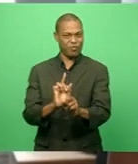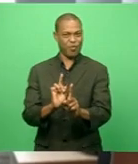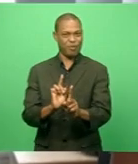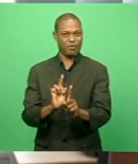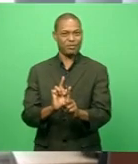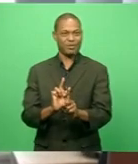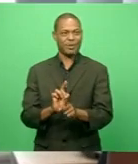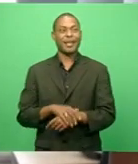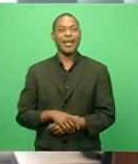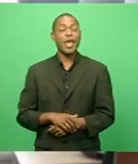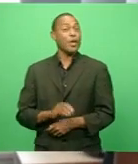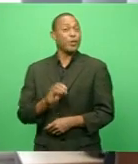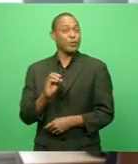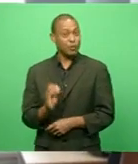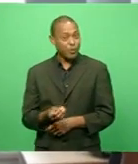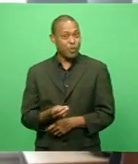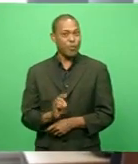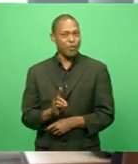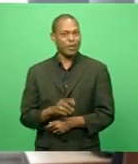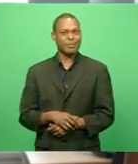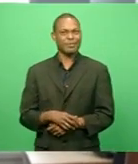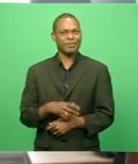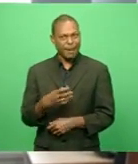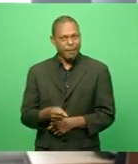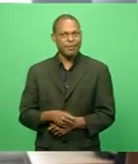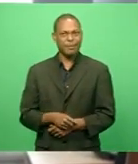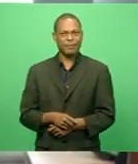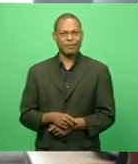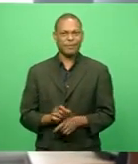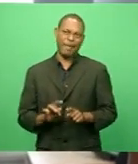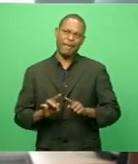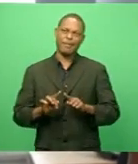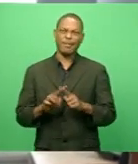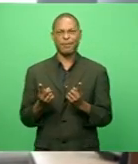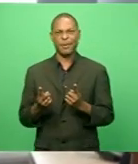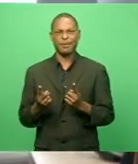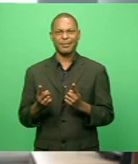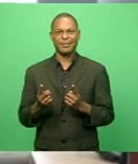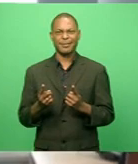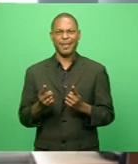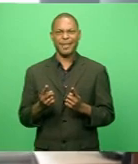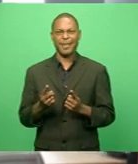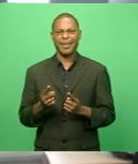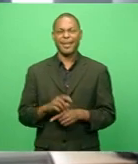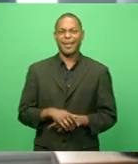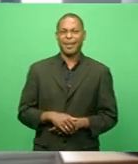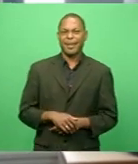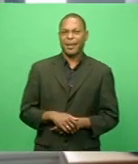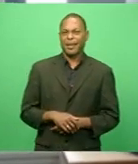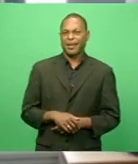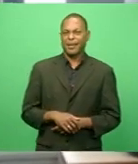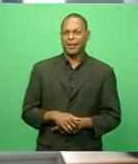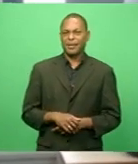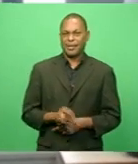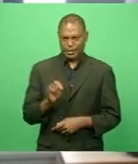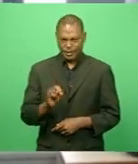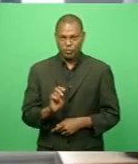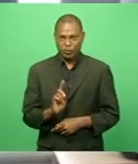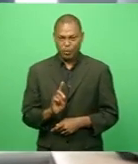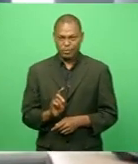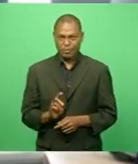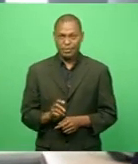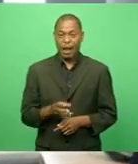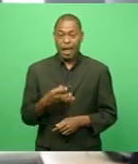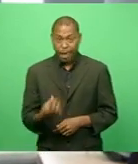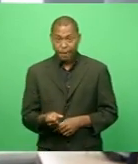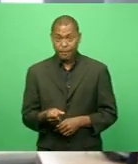It's ideal to have a unanimous situation. It's not required. It is ideal. I mean, if we were to go from here and everyone agrees